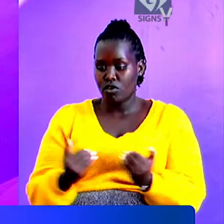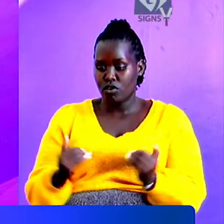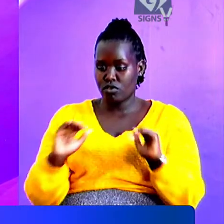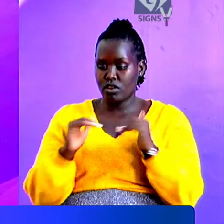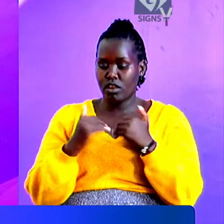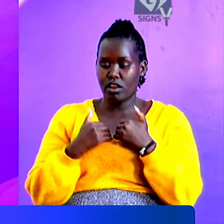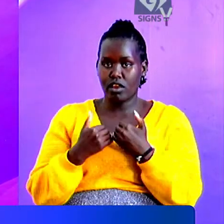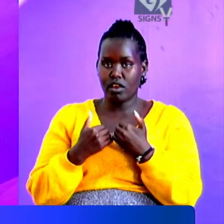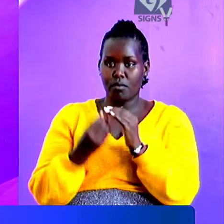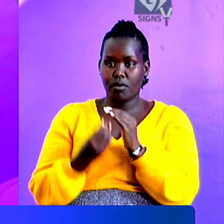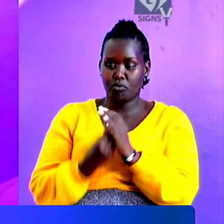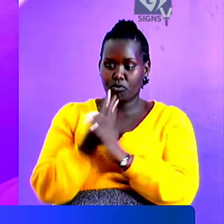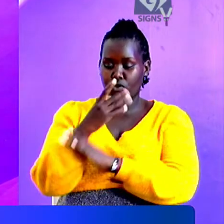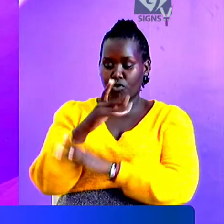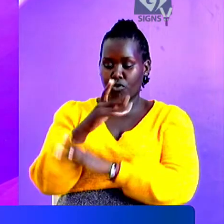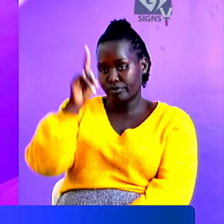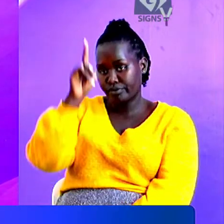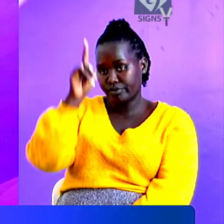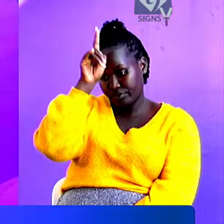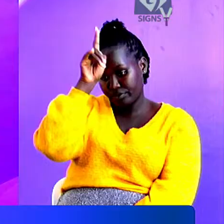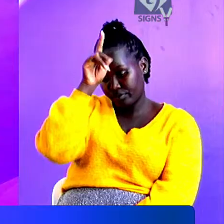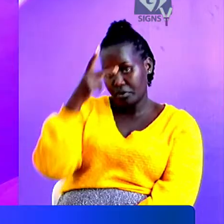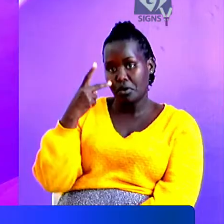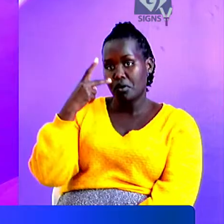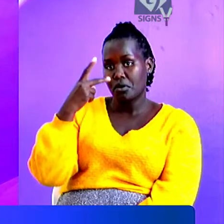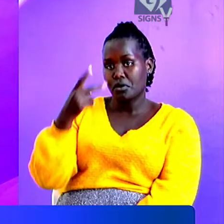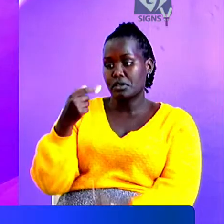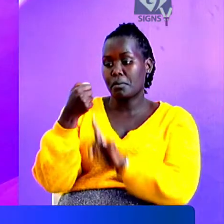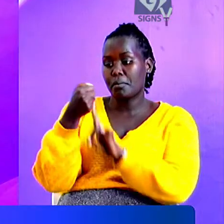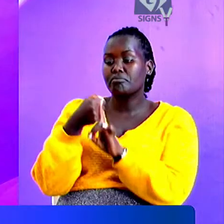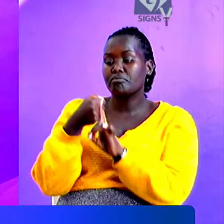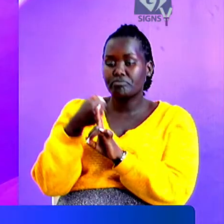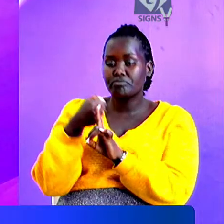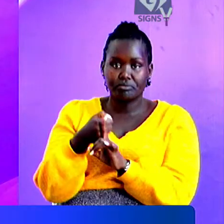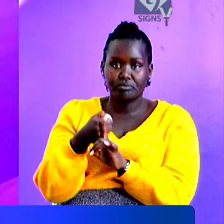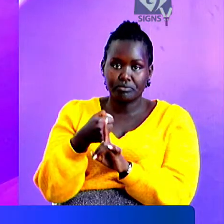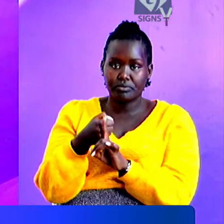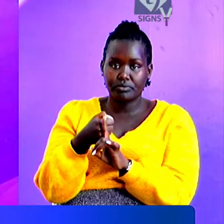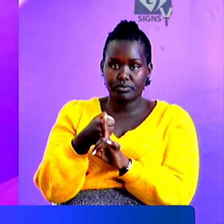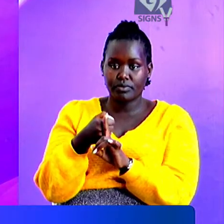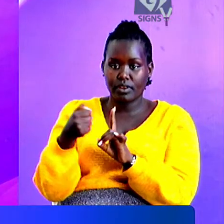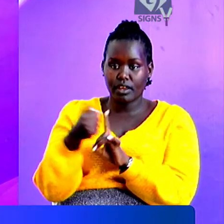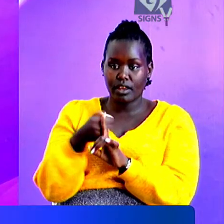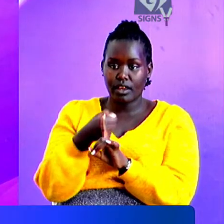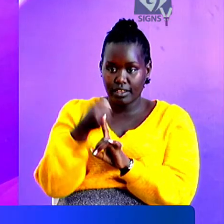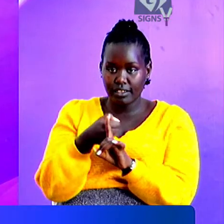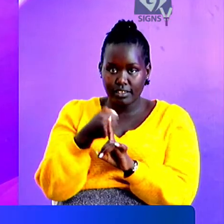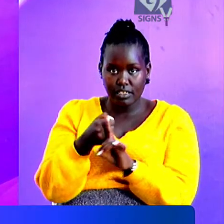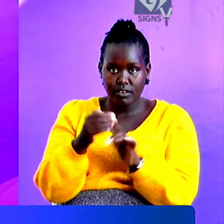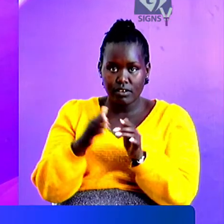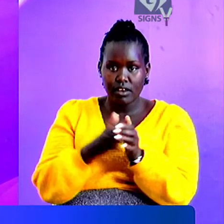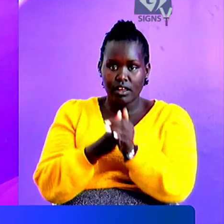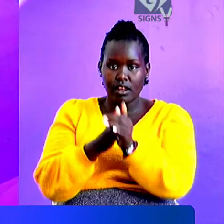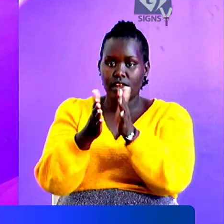raised in a village. Yeah. You see, my activism led me to Nairobi.